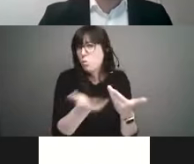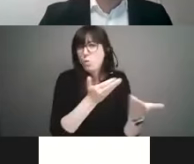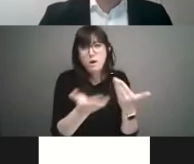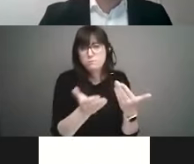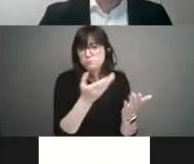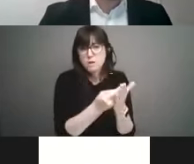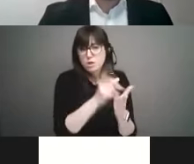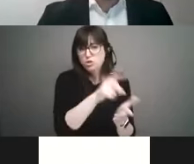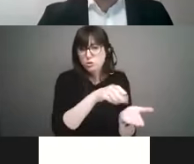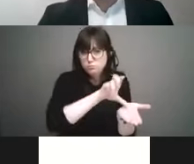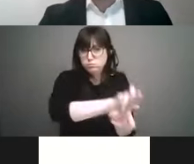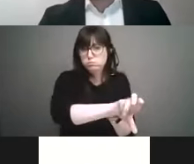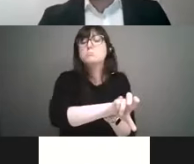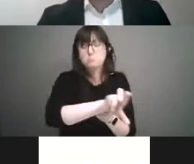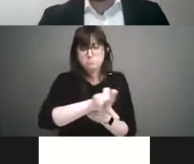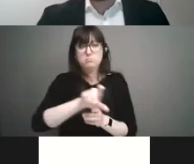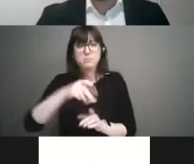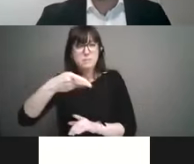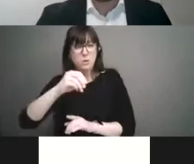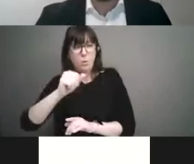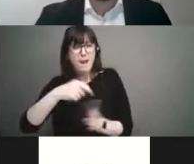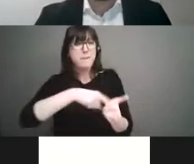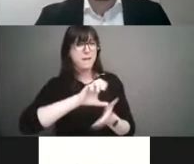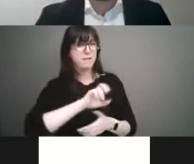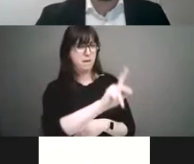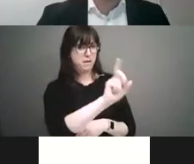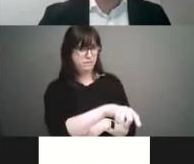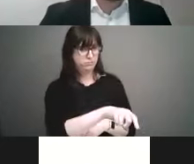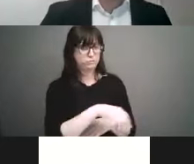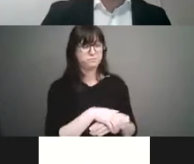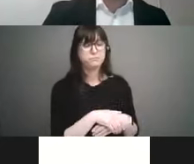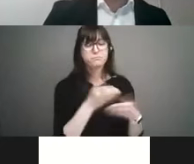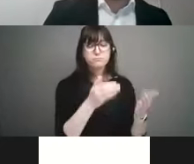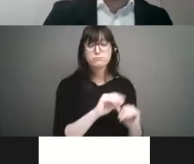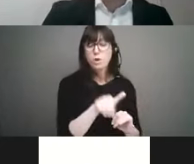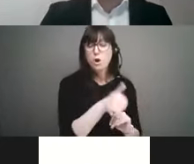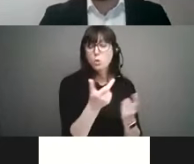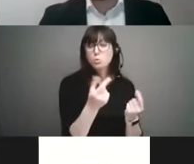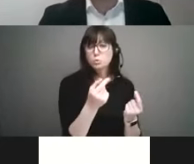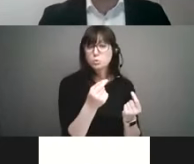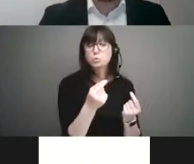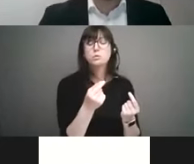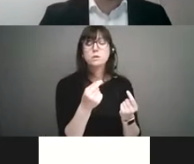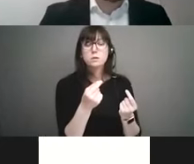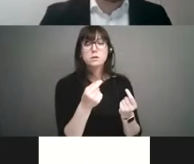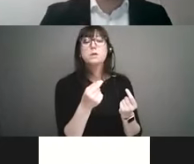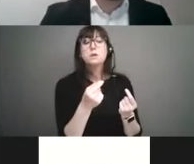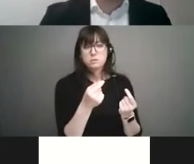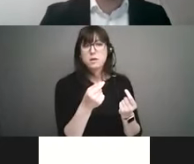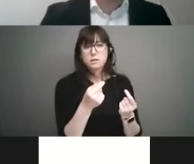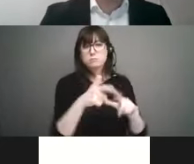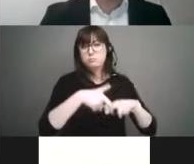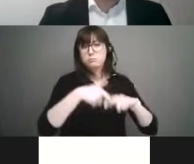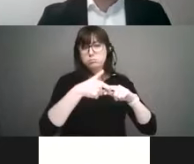gone. Another civil remedy that's available to the courts is that they can set aside transfers that have